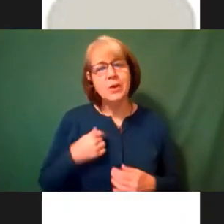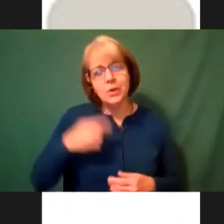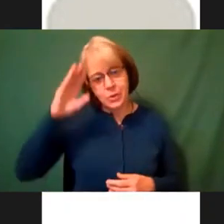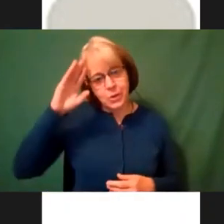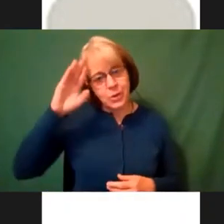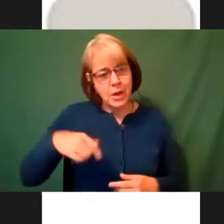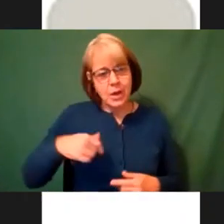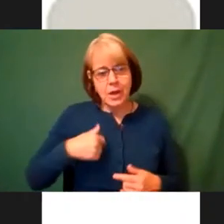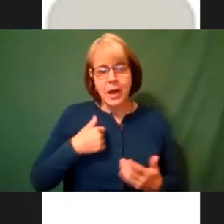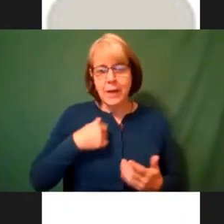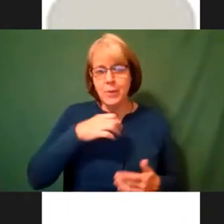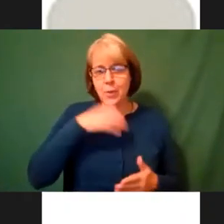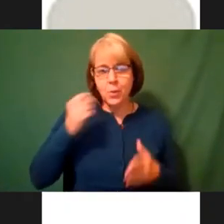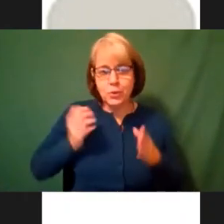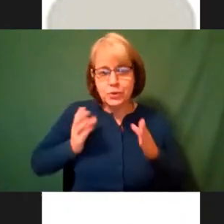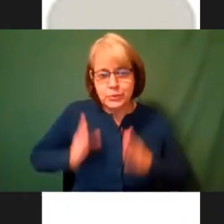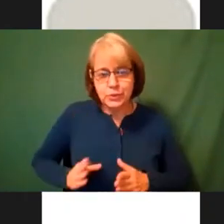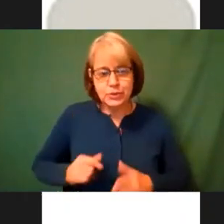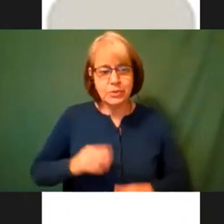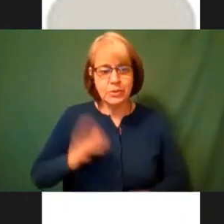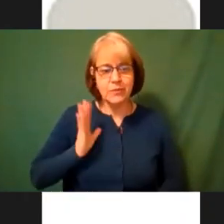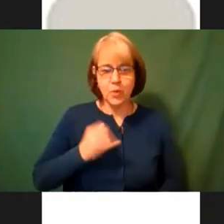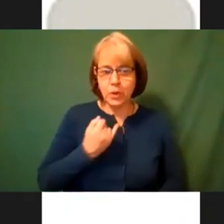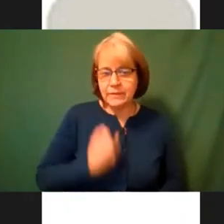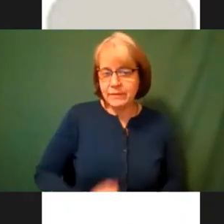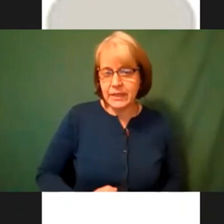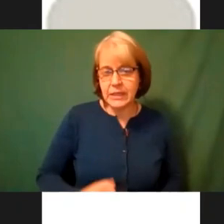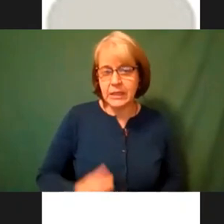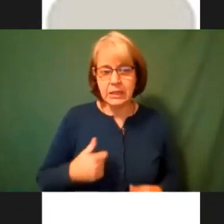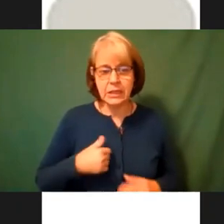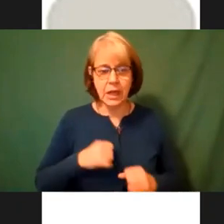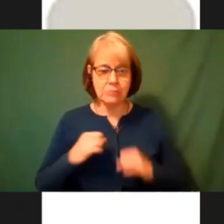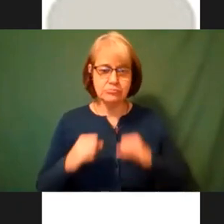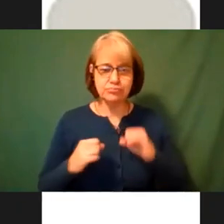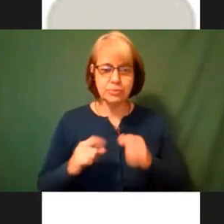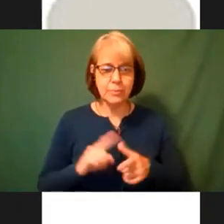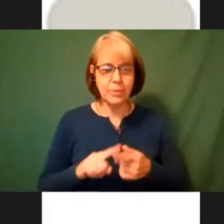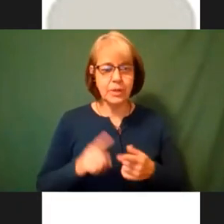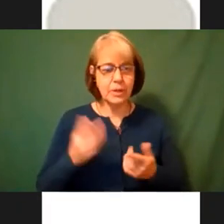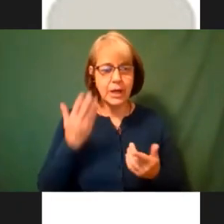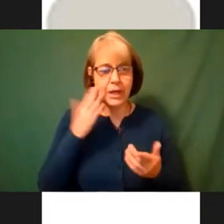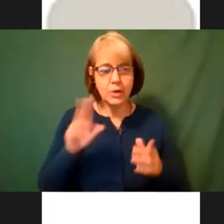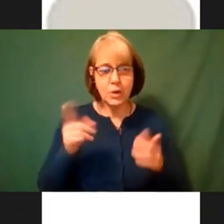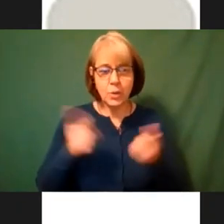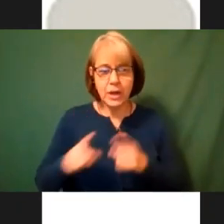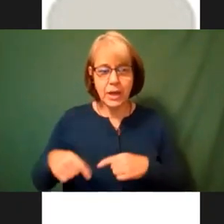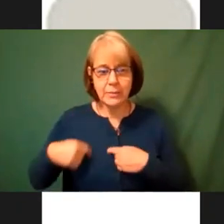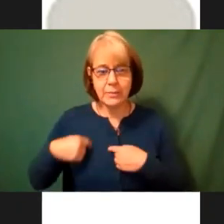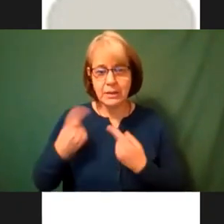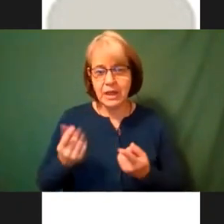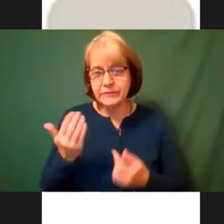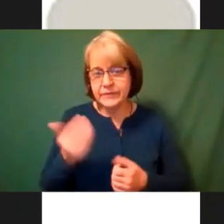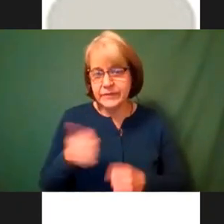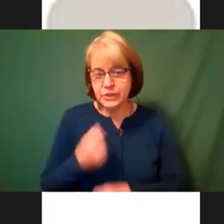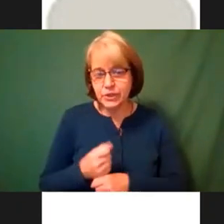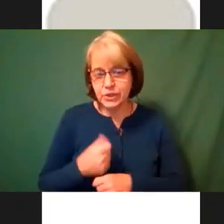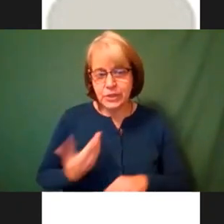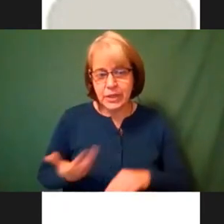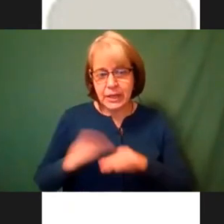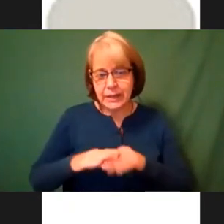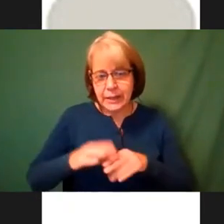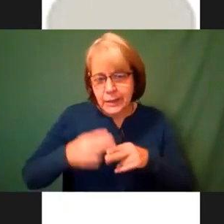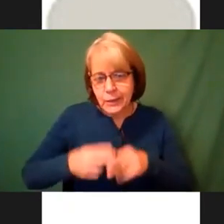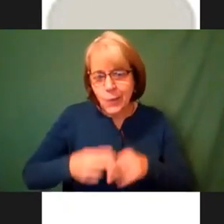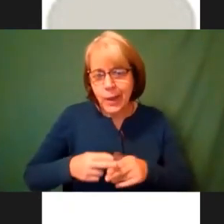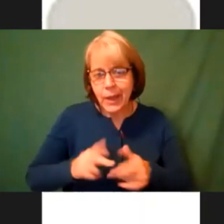I'm older, you know, I used to be thin and I had it all going on and I don't know what happened the last 10, 15 years. Like I gained weight and things went down. Then I moved